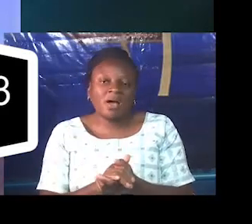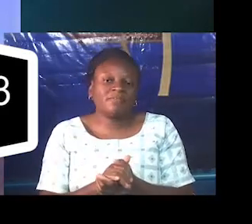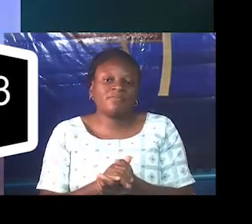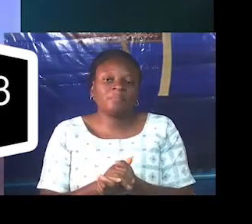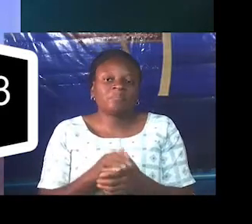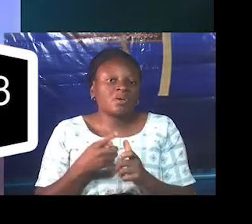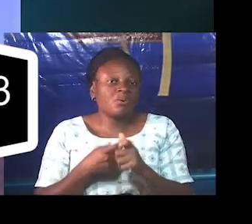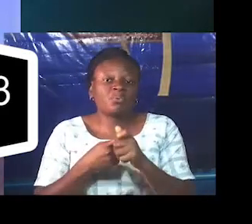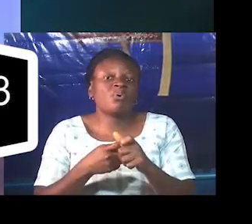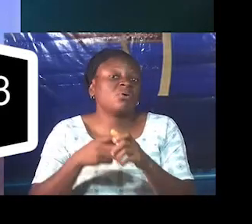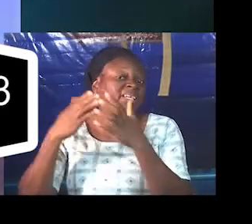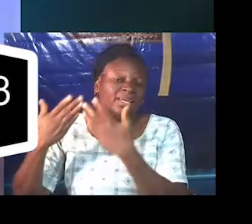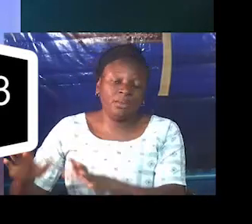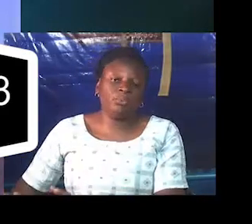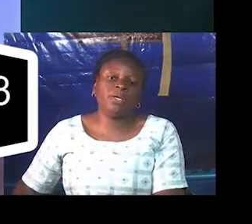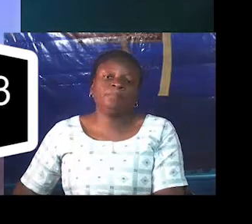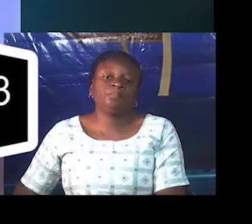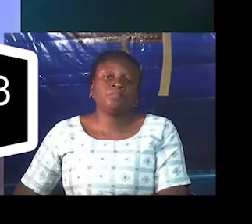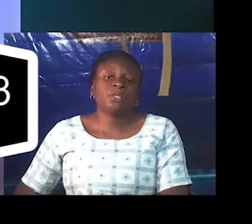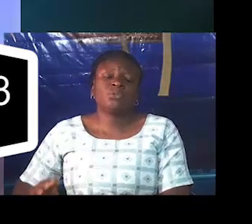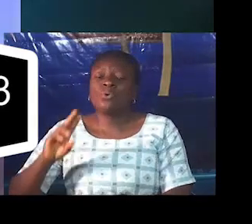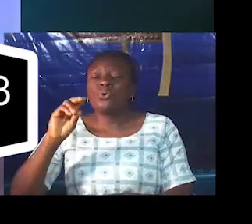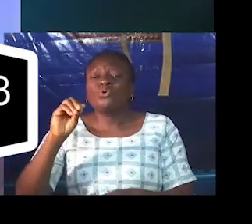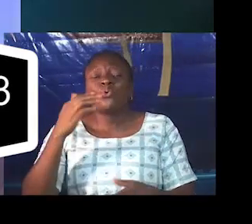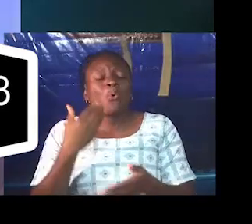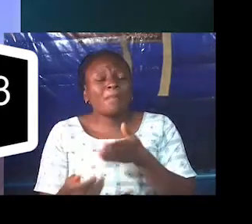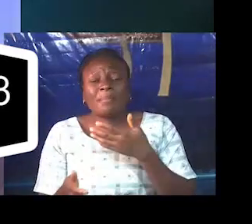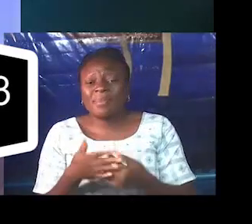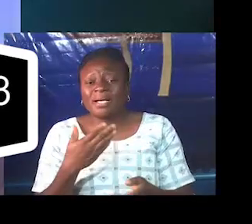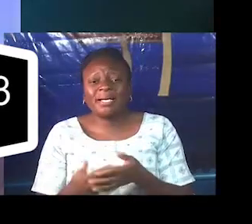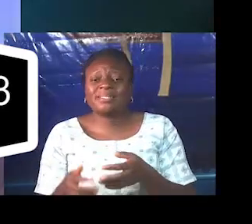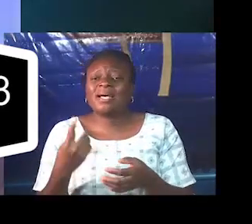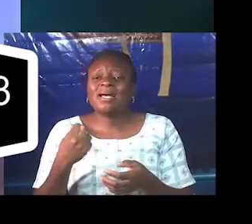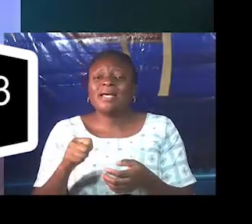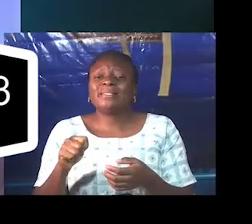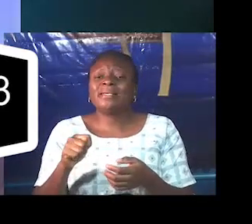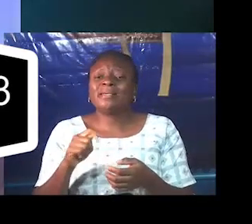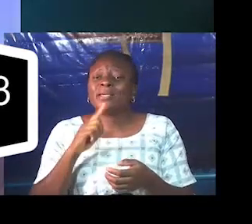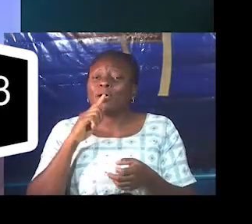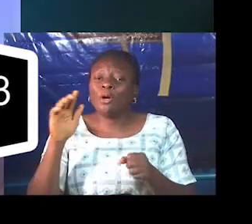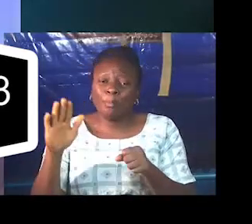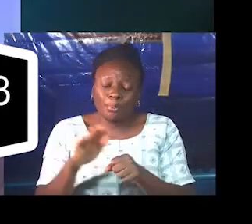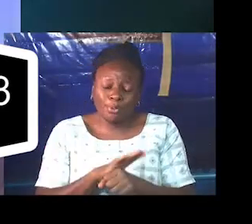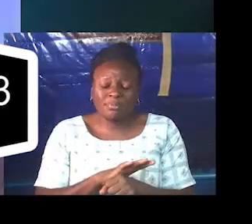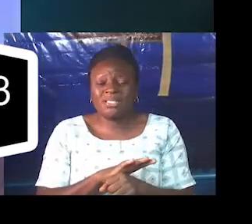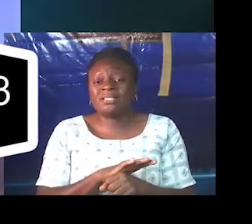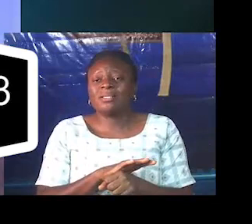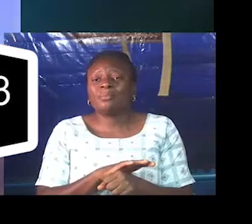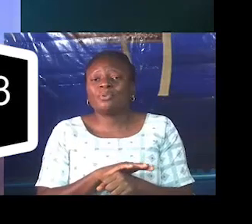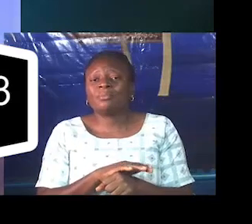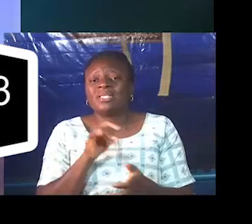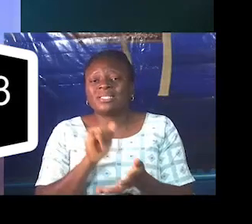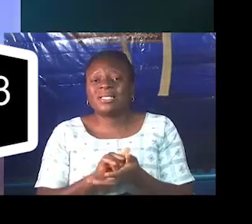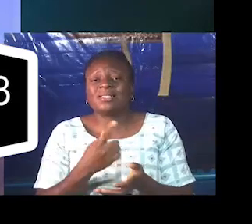promise. No matter what he says. He may say, look, my wife is making me to suffer. He is really, really dealing with me. The truth is